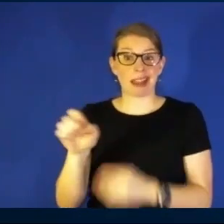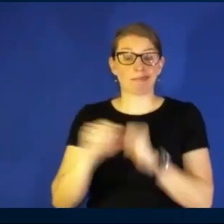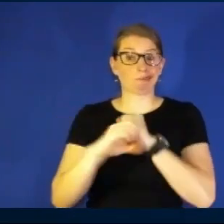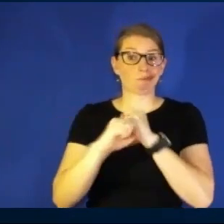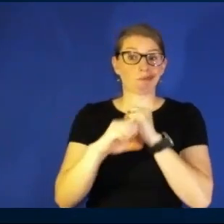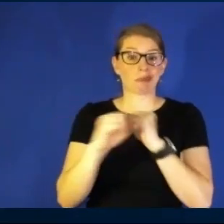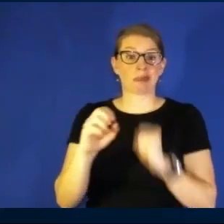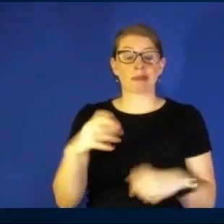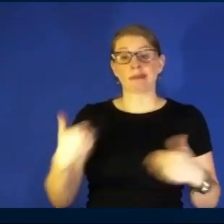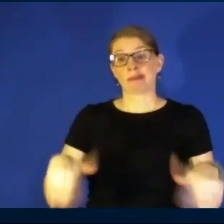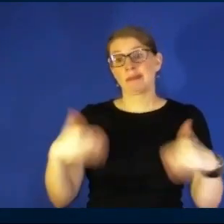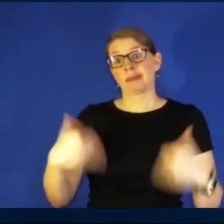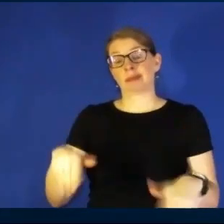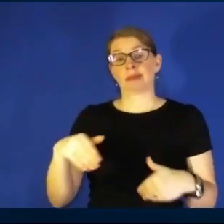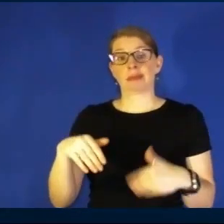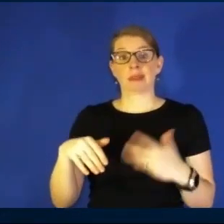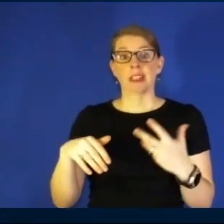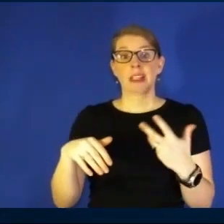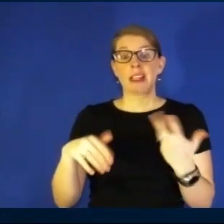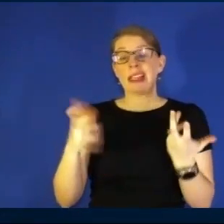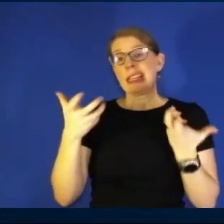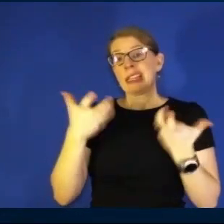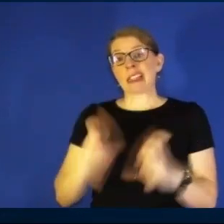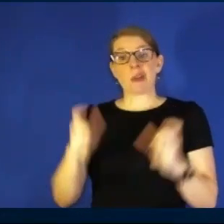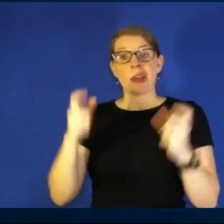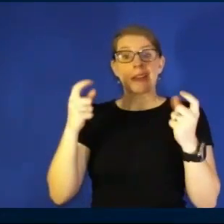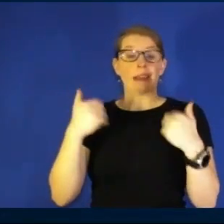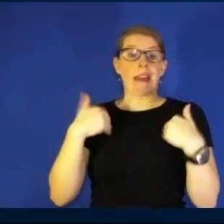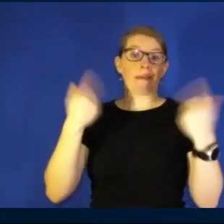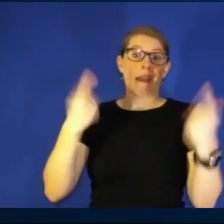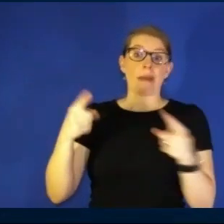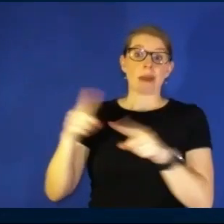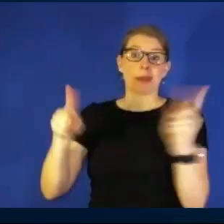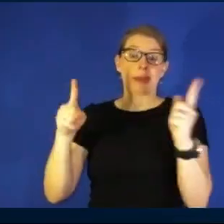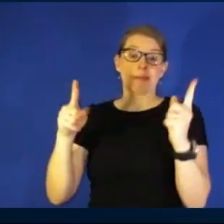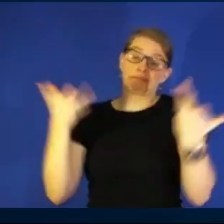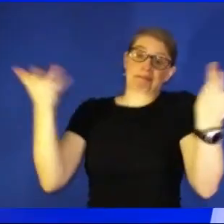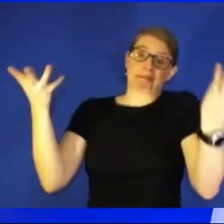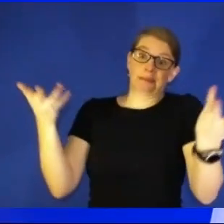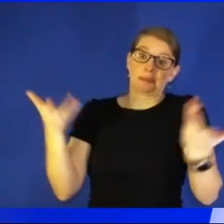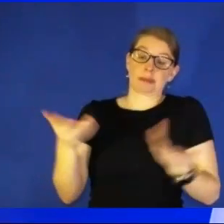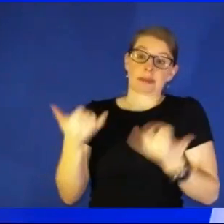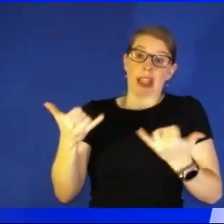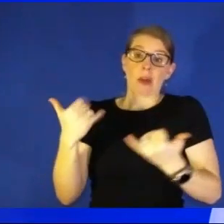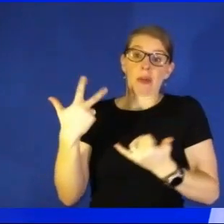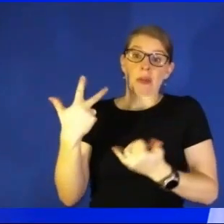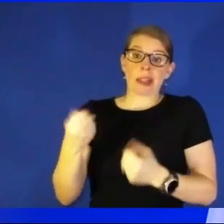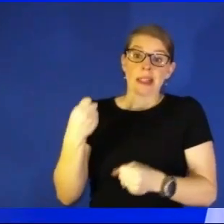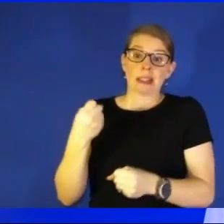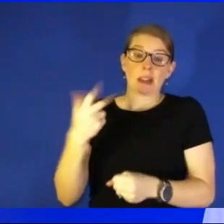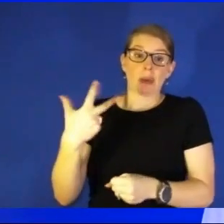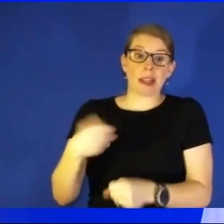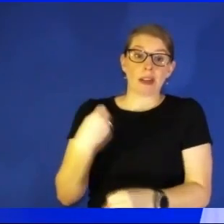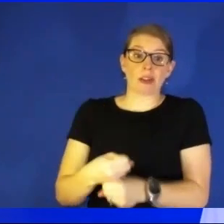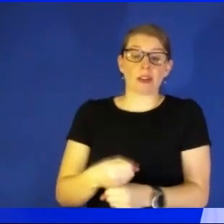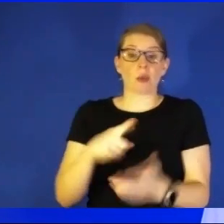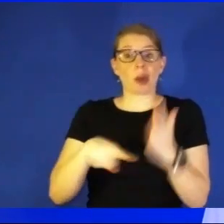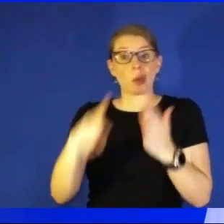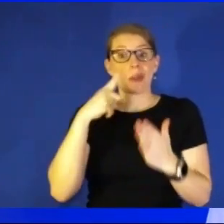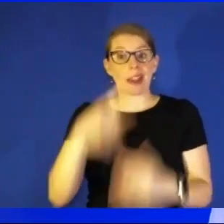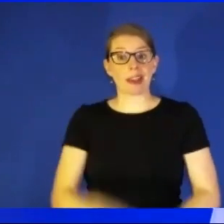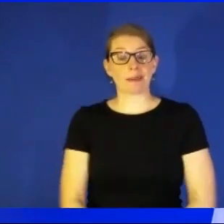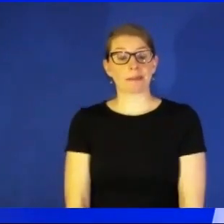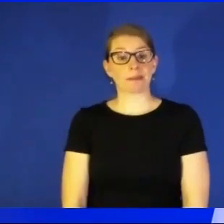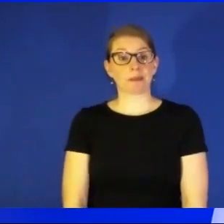ever expected or wanted to reach, but here we are. What are you thinking on this day? I think feel like I've aged 5 to 10